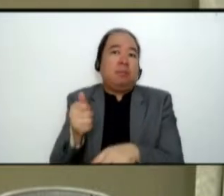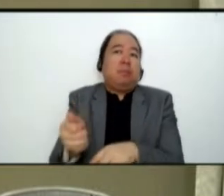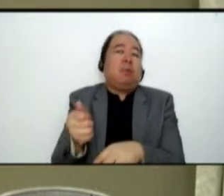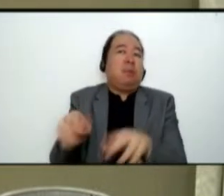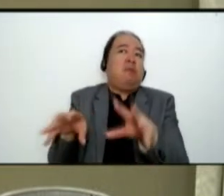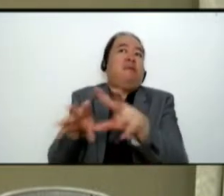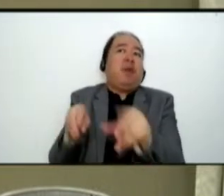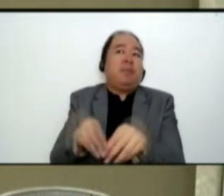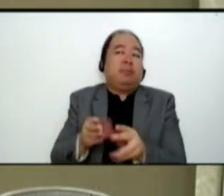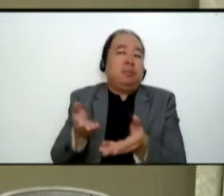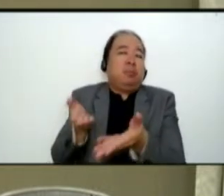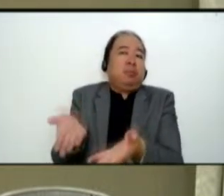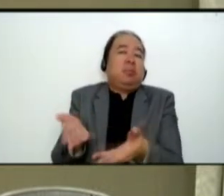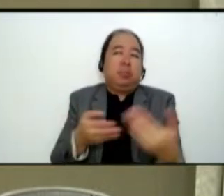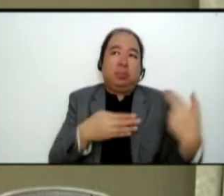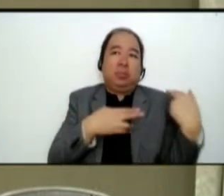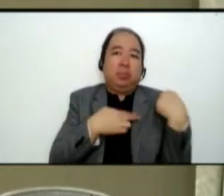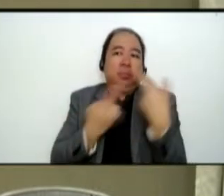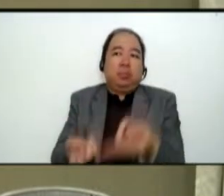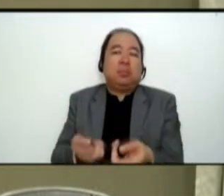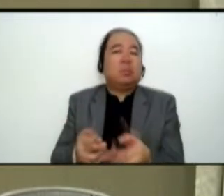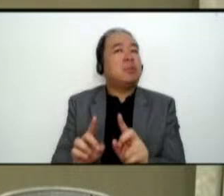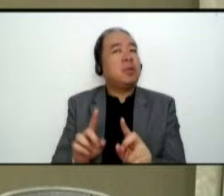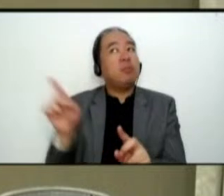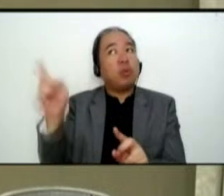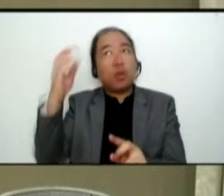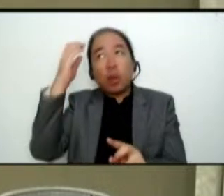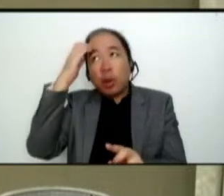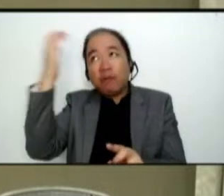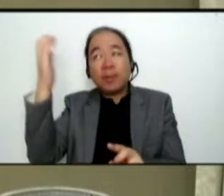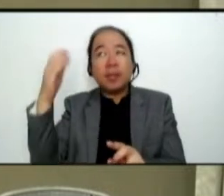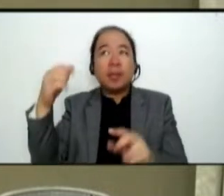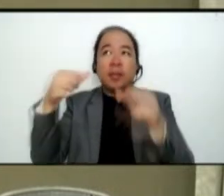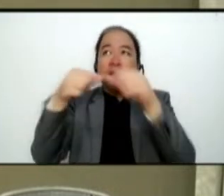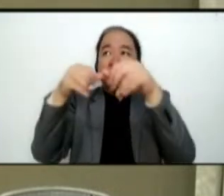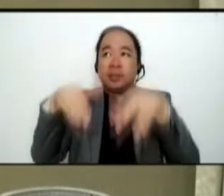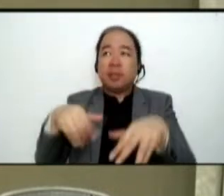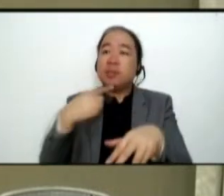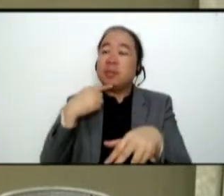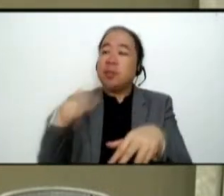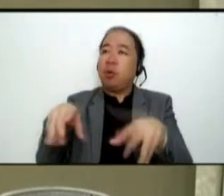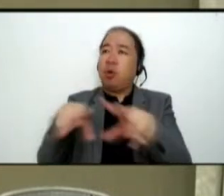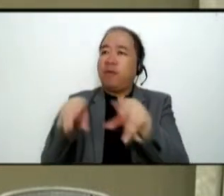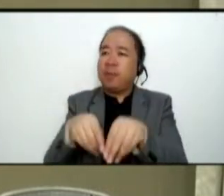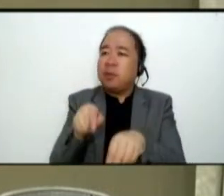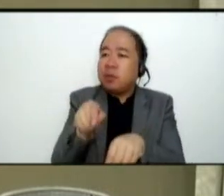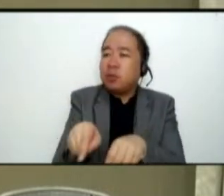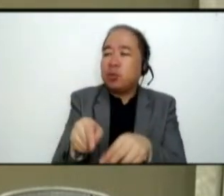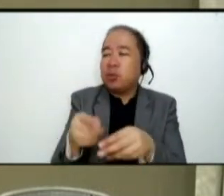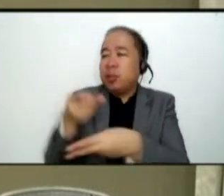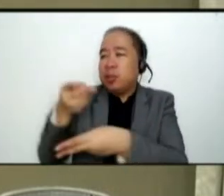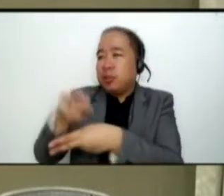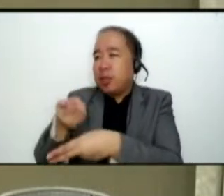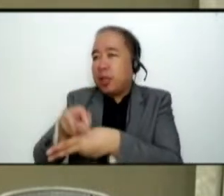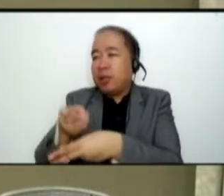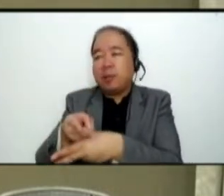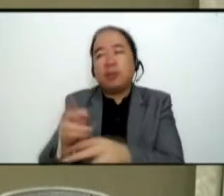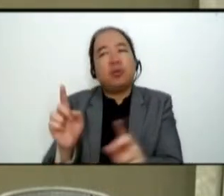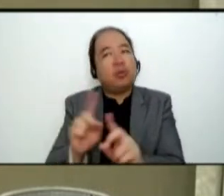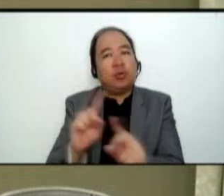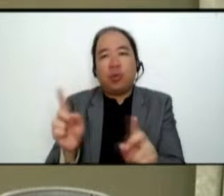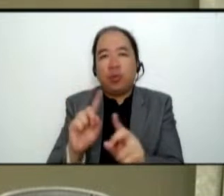leaving it to the family and the governments and the system to say that the family should take care of is not the right